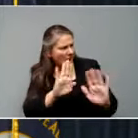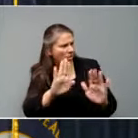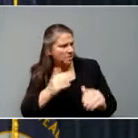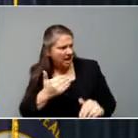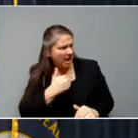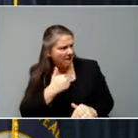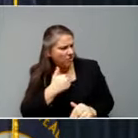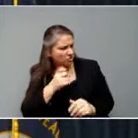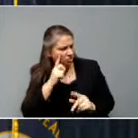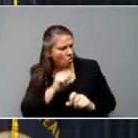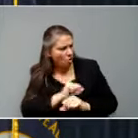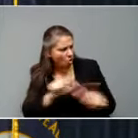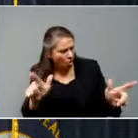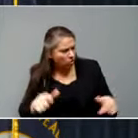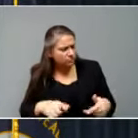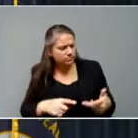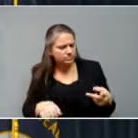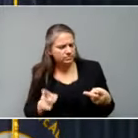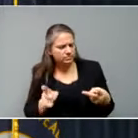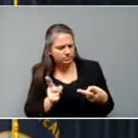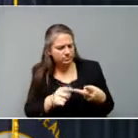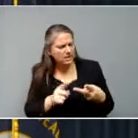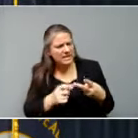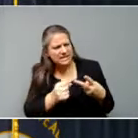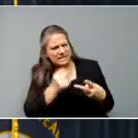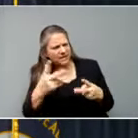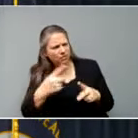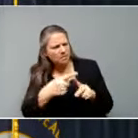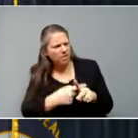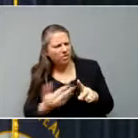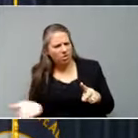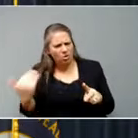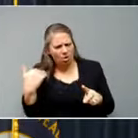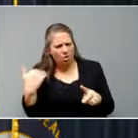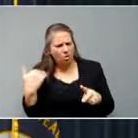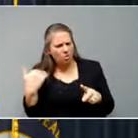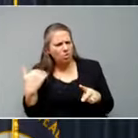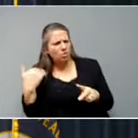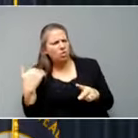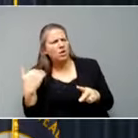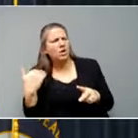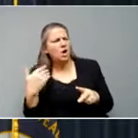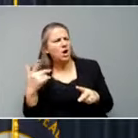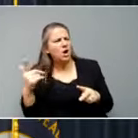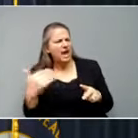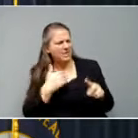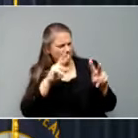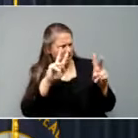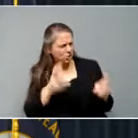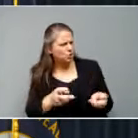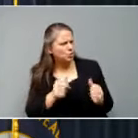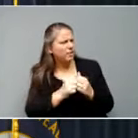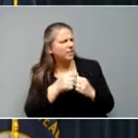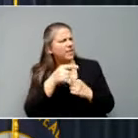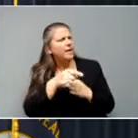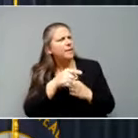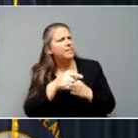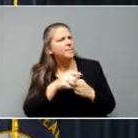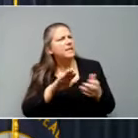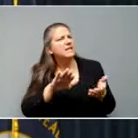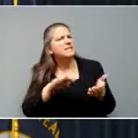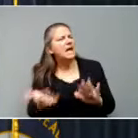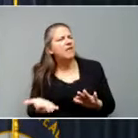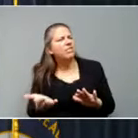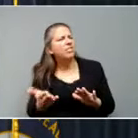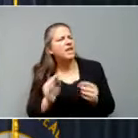a second question, several months ago, or earlier this year, there was an issue with the death toll being